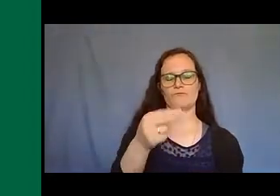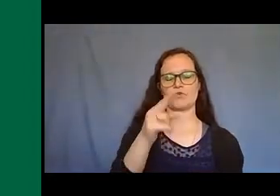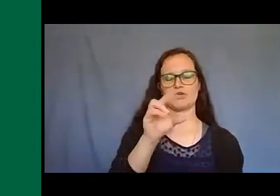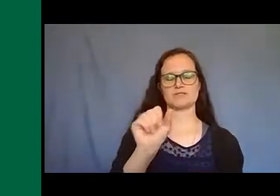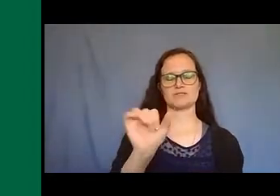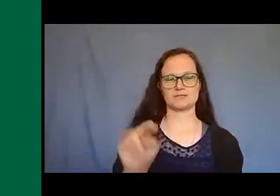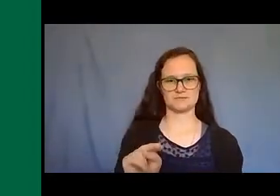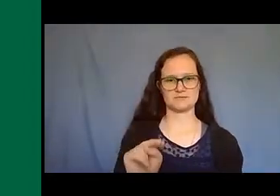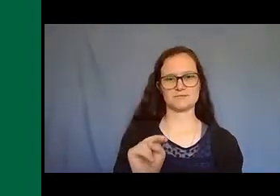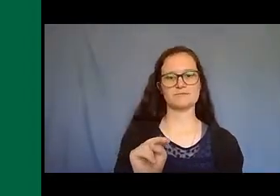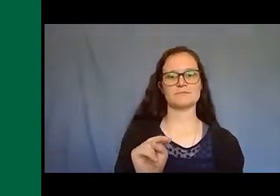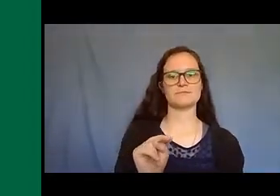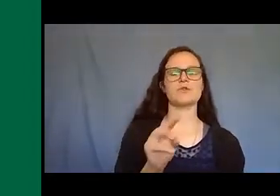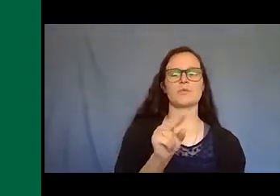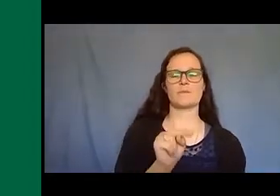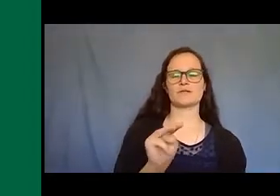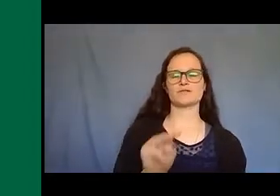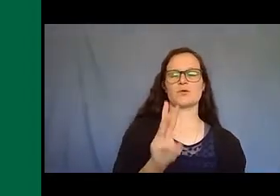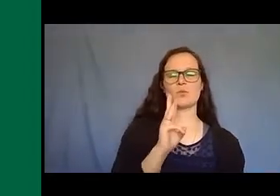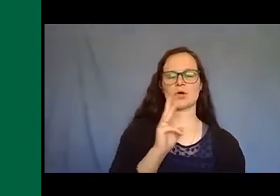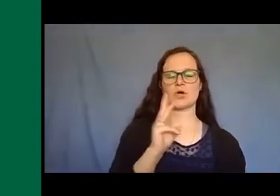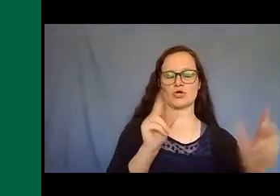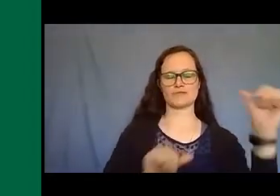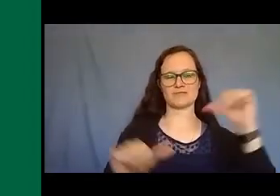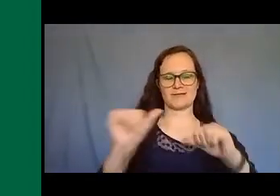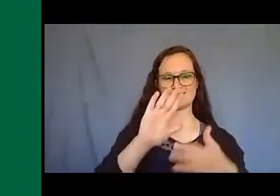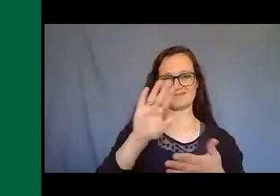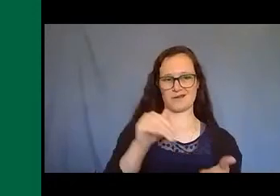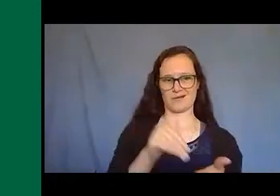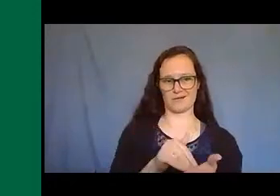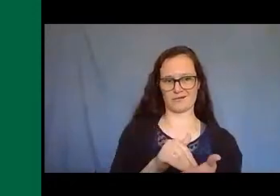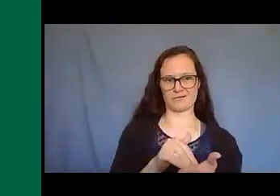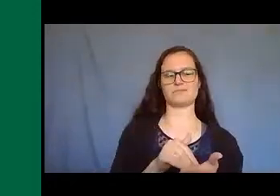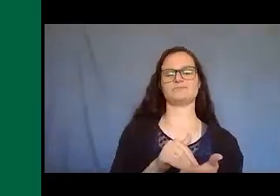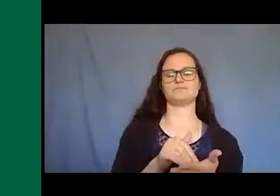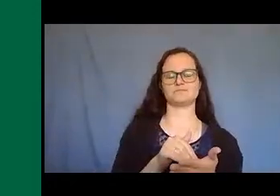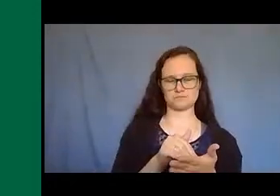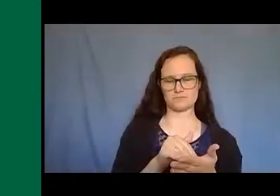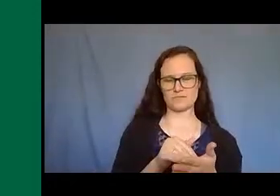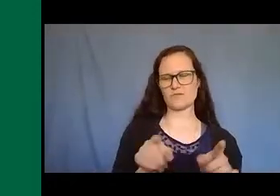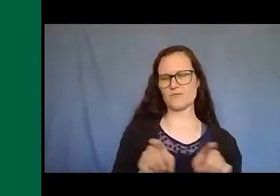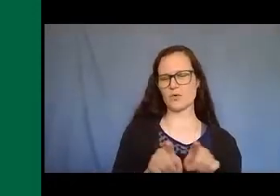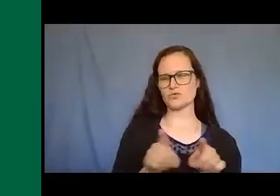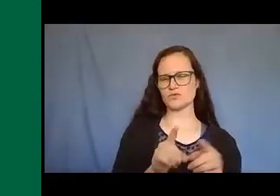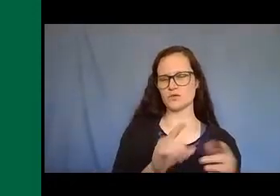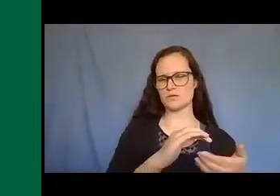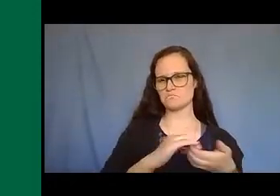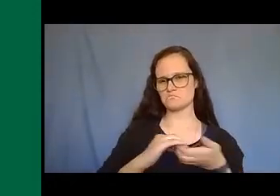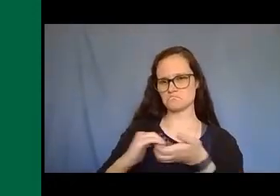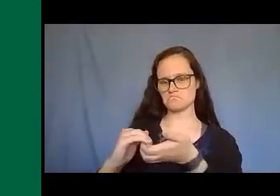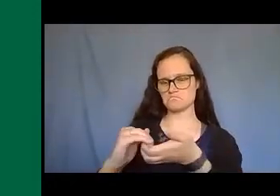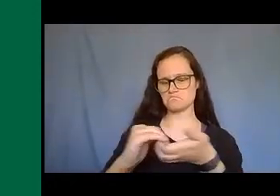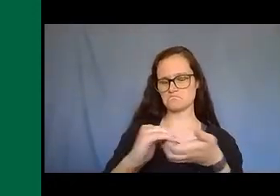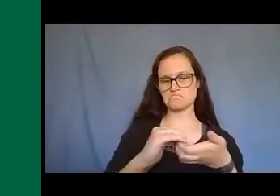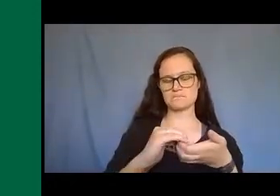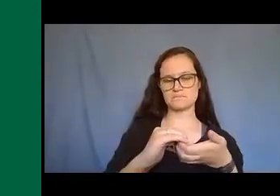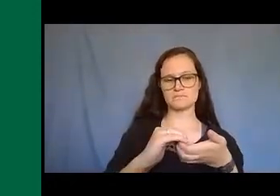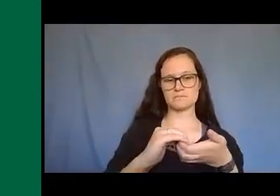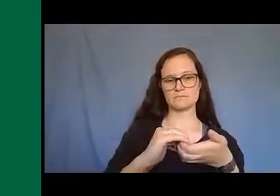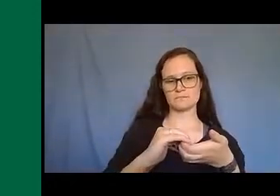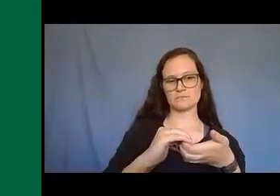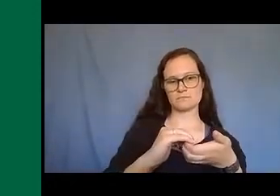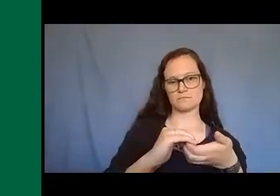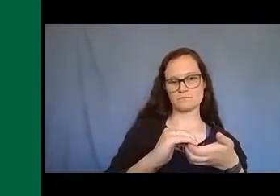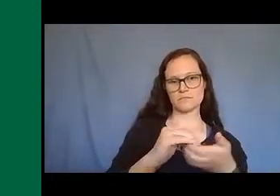Science Center, as well as some other folks there. And we've also collaborated quite a bit with Dr. Becky Bixby at